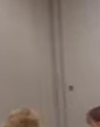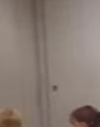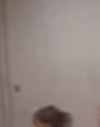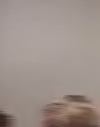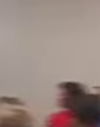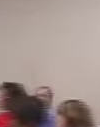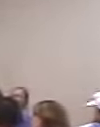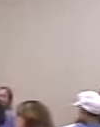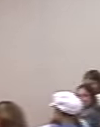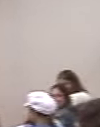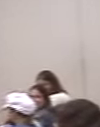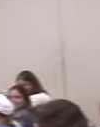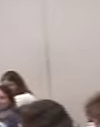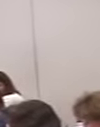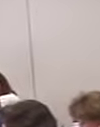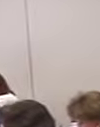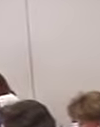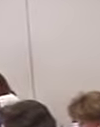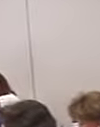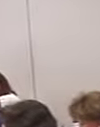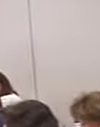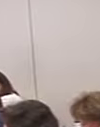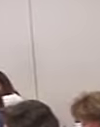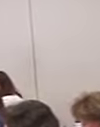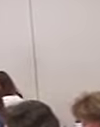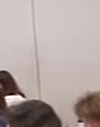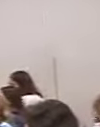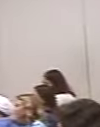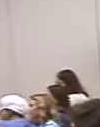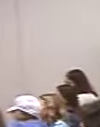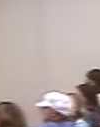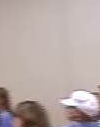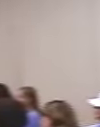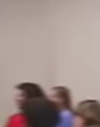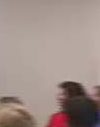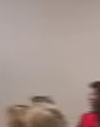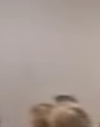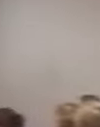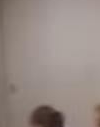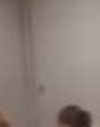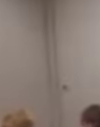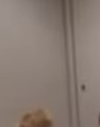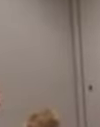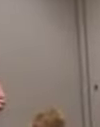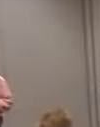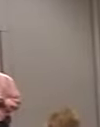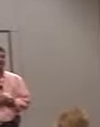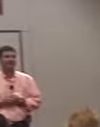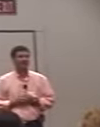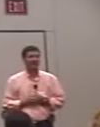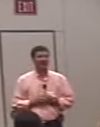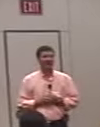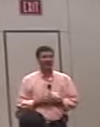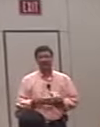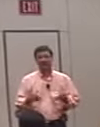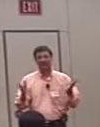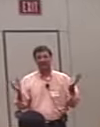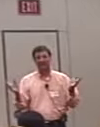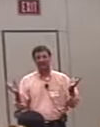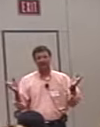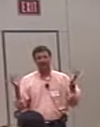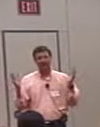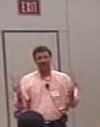What steps are you taking? I'm asking you guys to tell me what to do. That's my step. Like